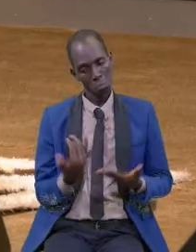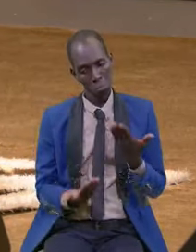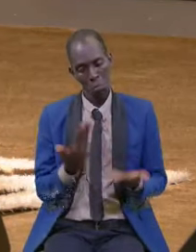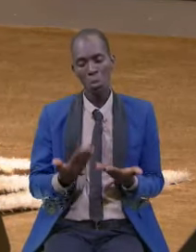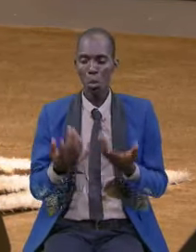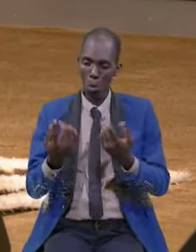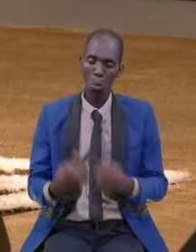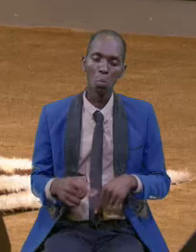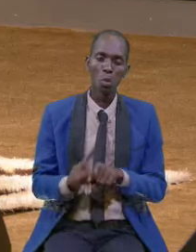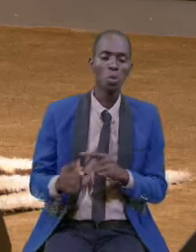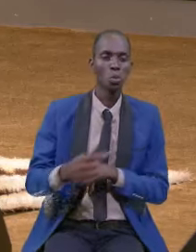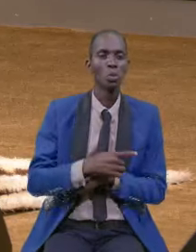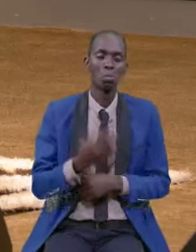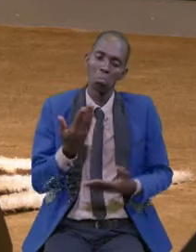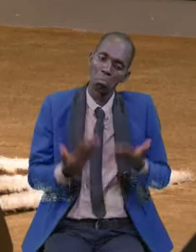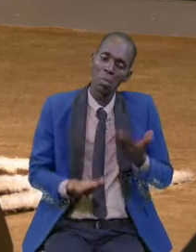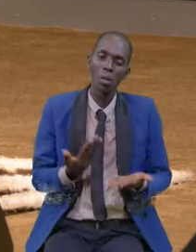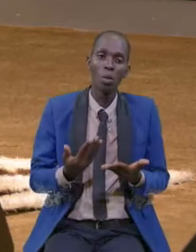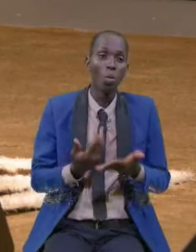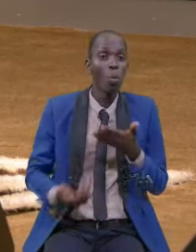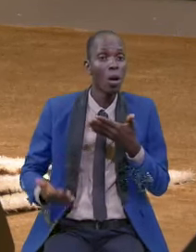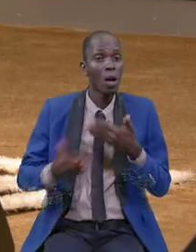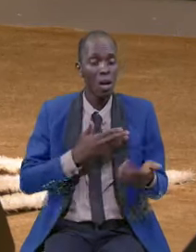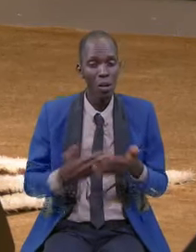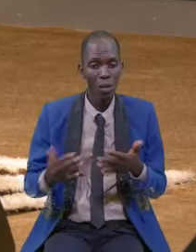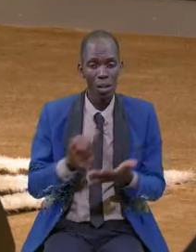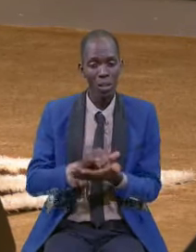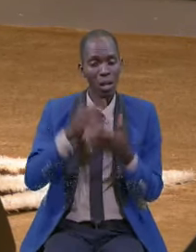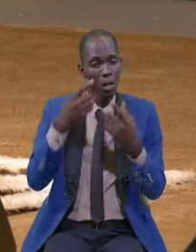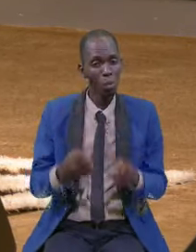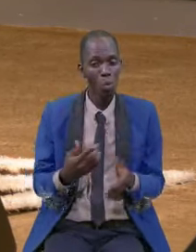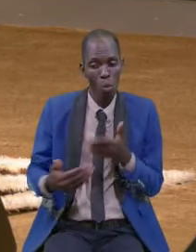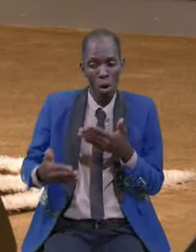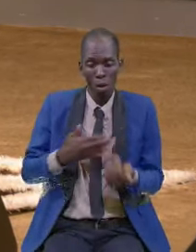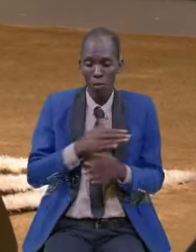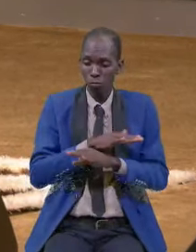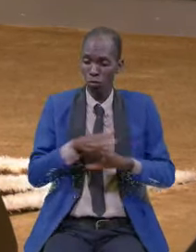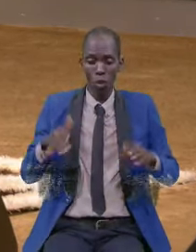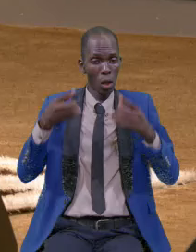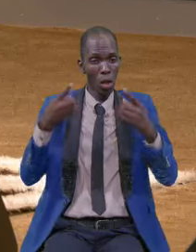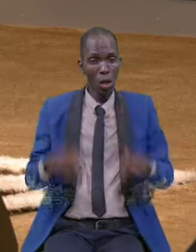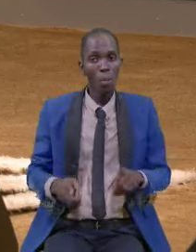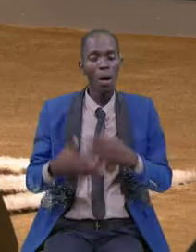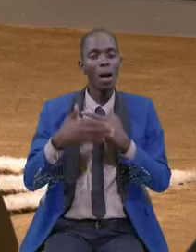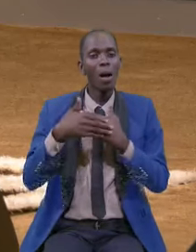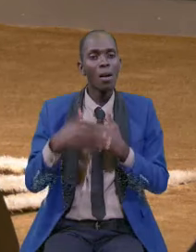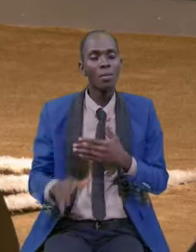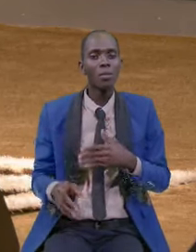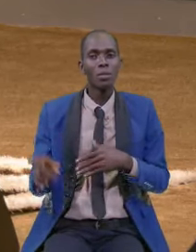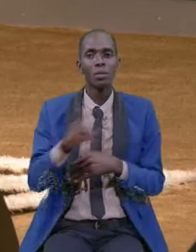he may come. Whatever happens, whatever does not happen, after he had